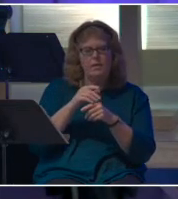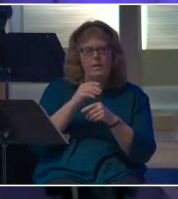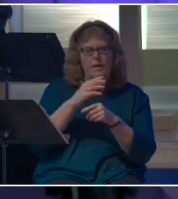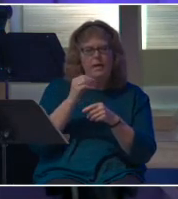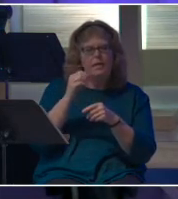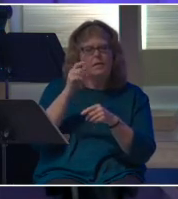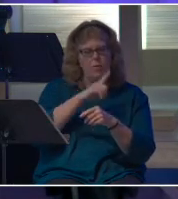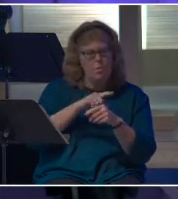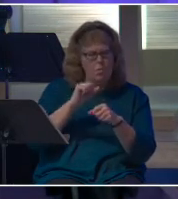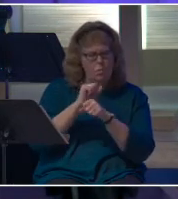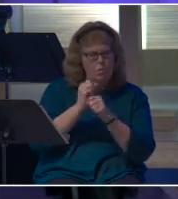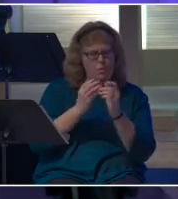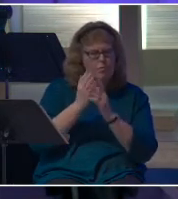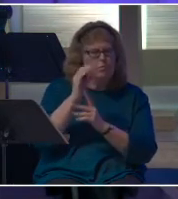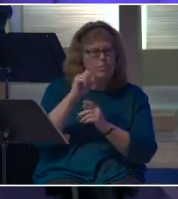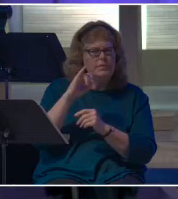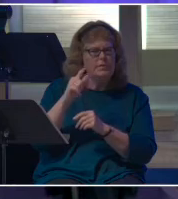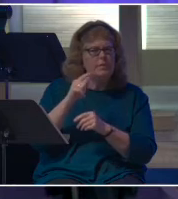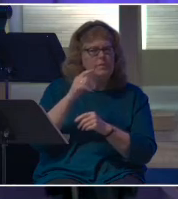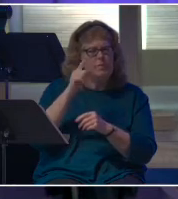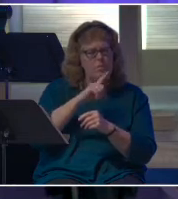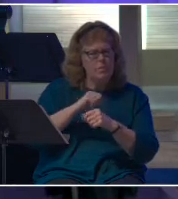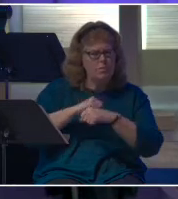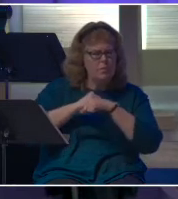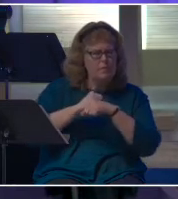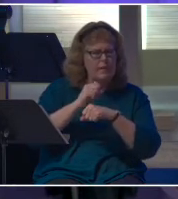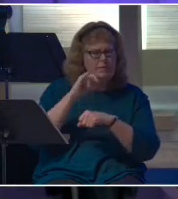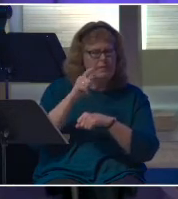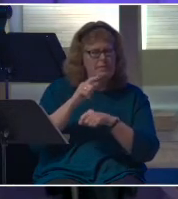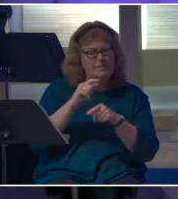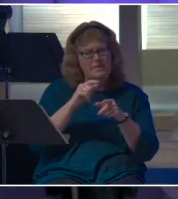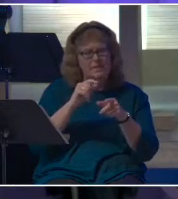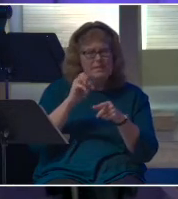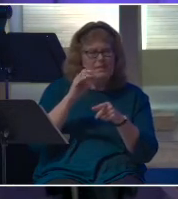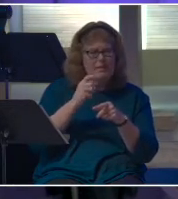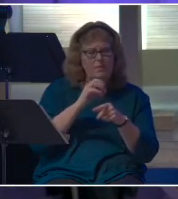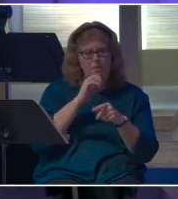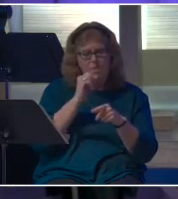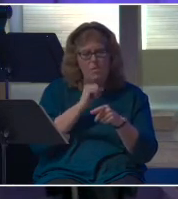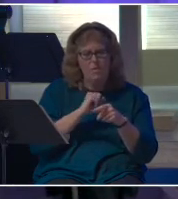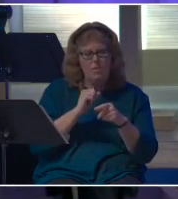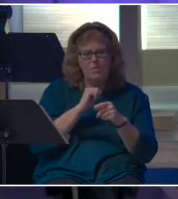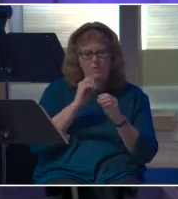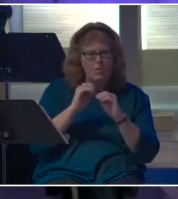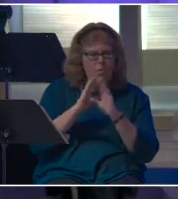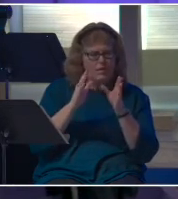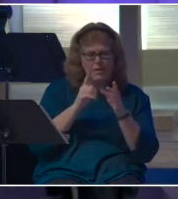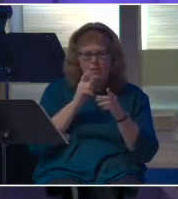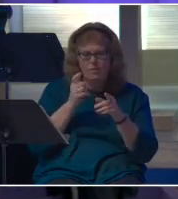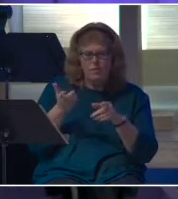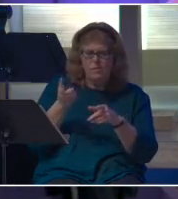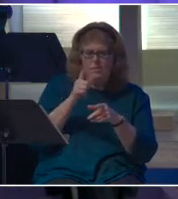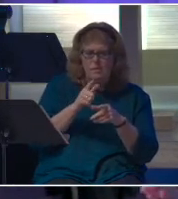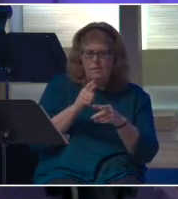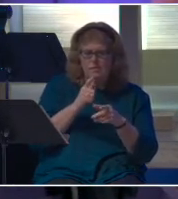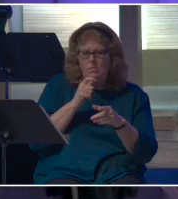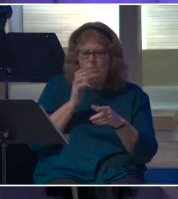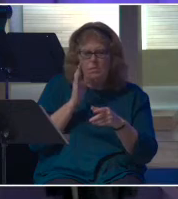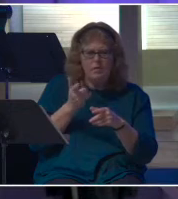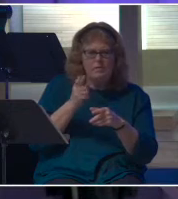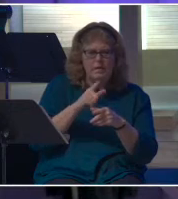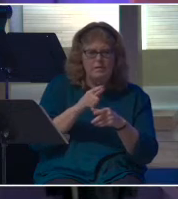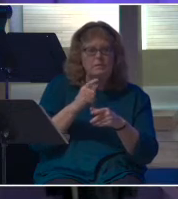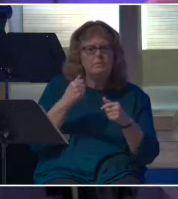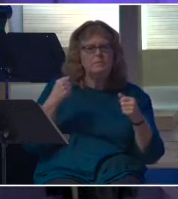had worked through Samuel. The Lord had protected them through Samuel. But with Samuel getting older and no clear person to take his role next, they